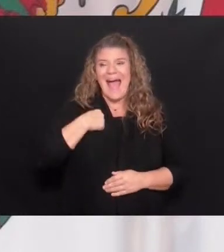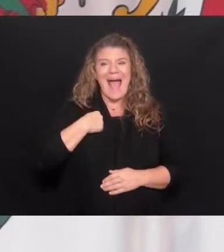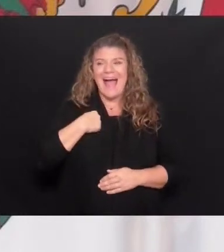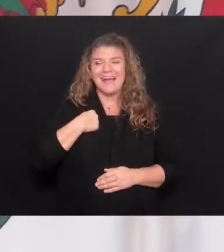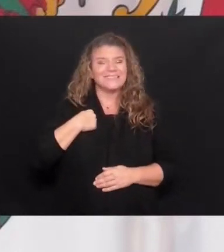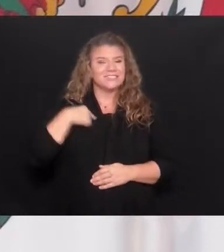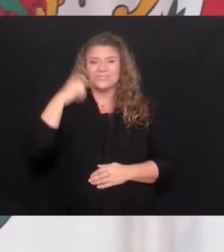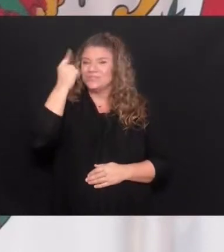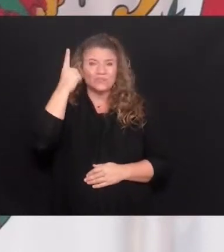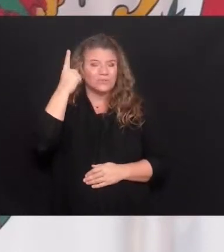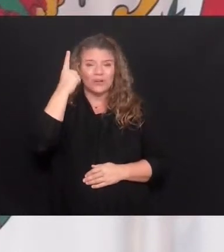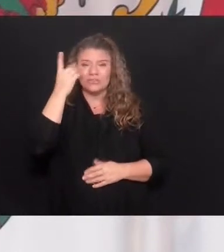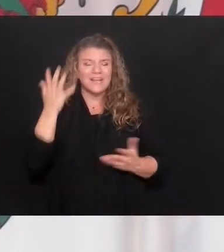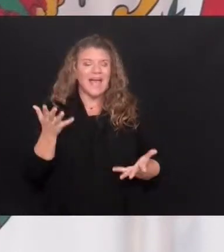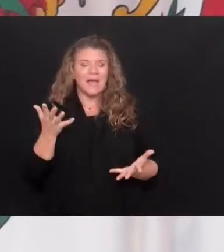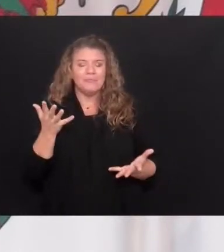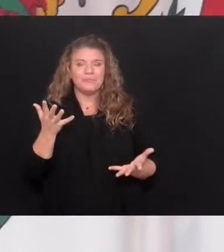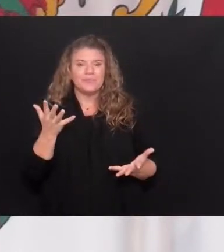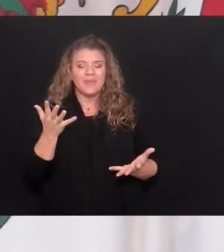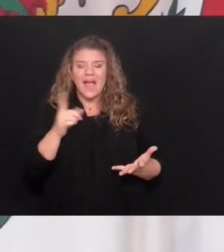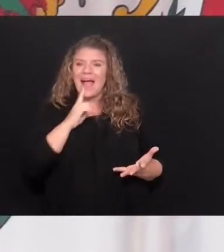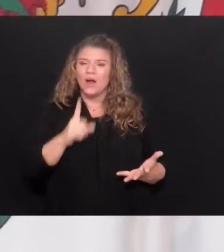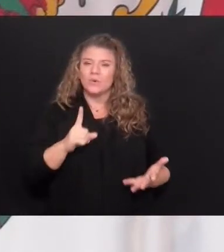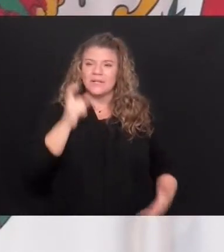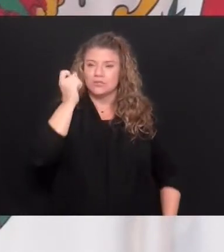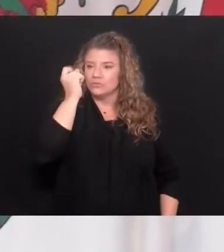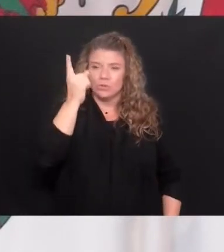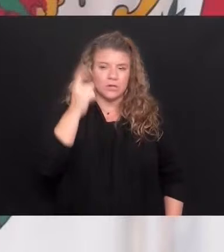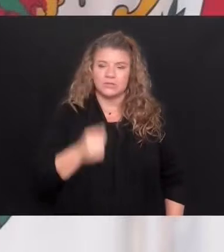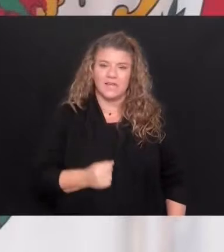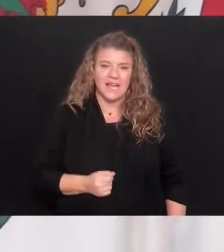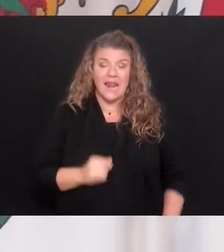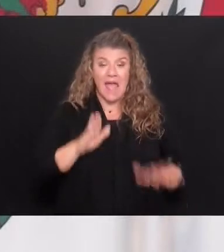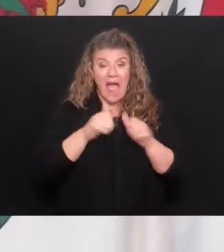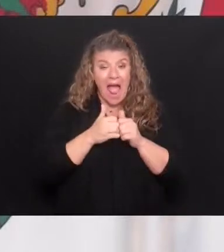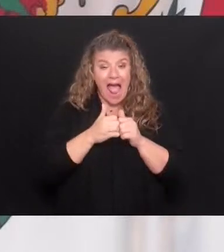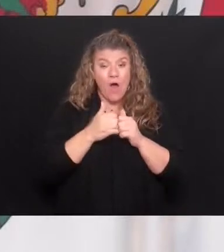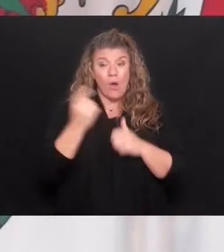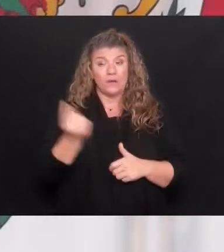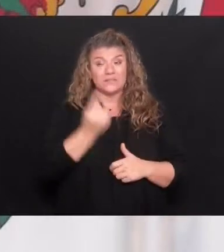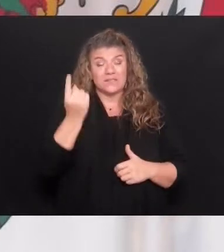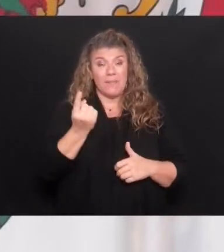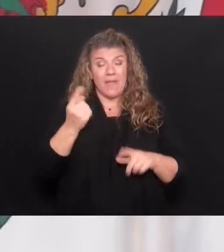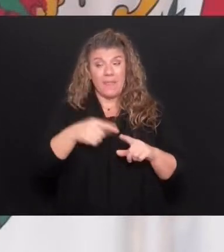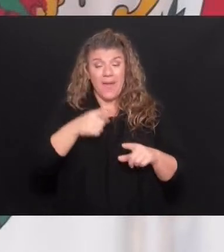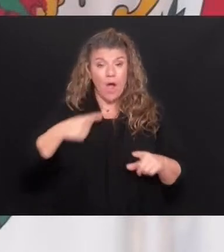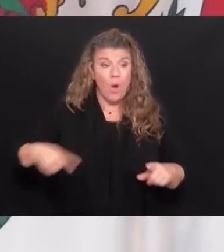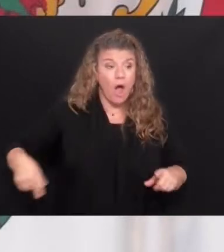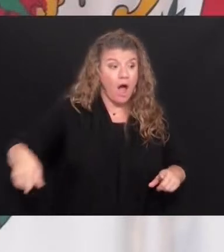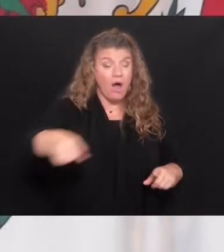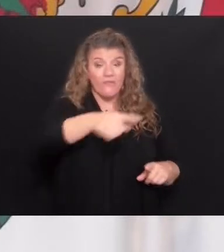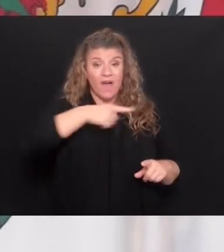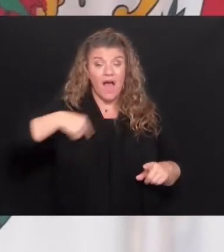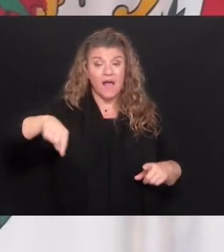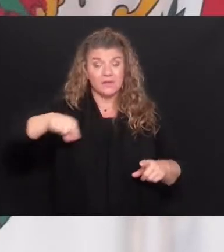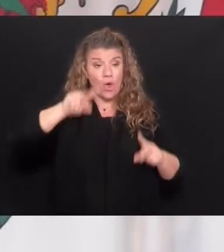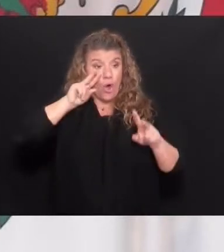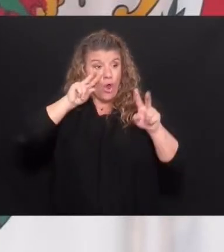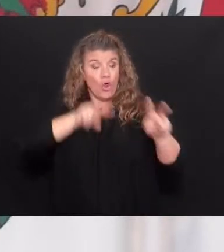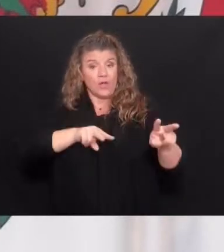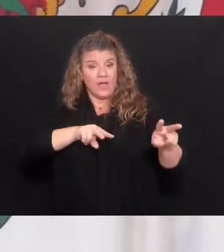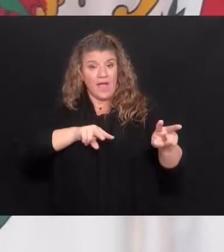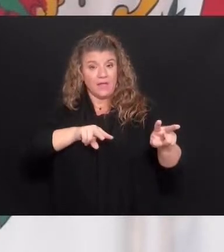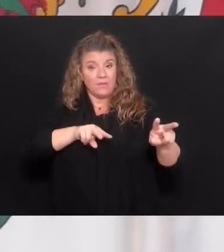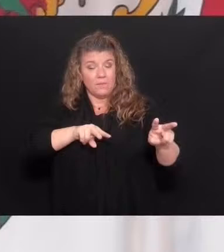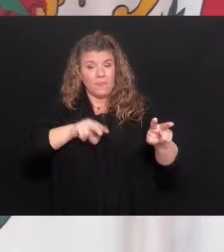understand. I really don't understand how something that all of the officials are looking at you